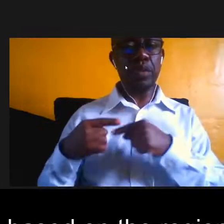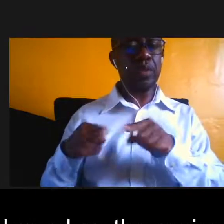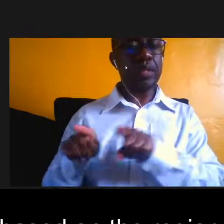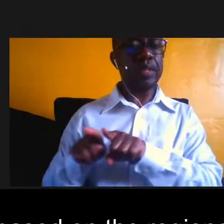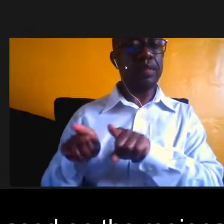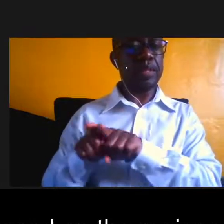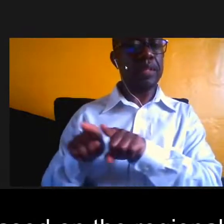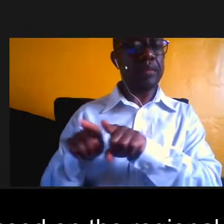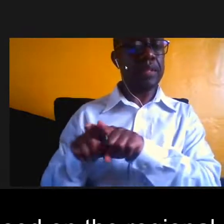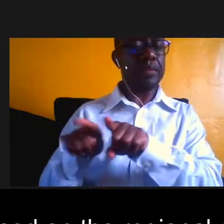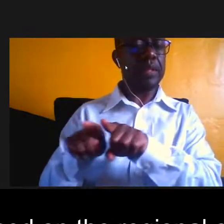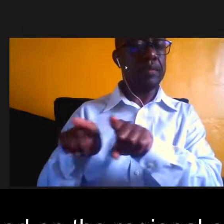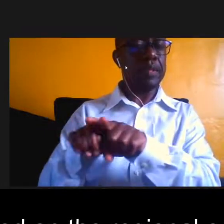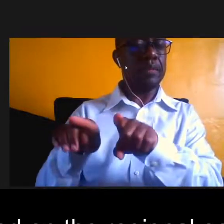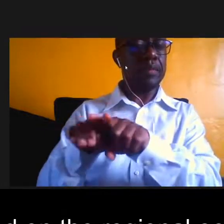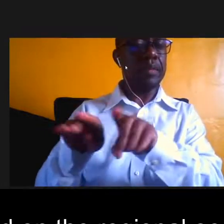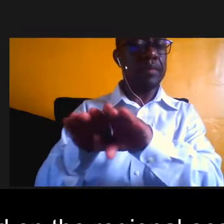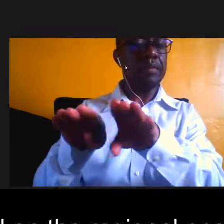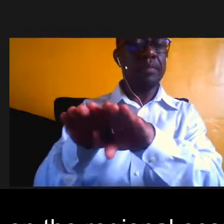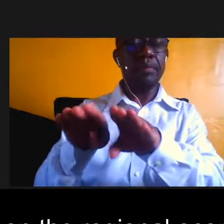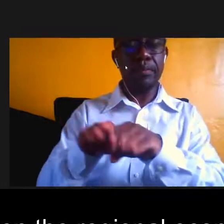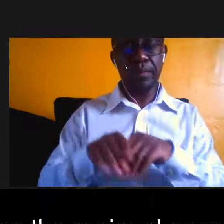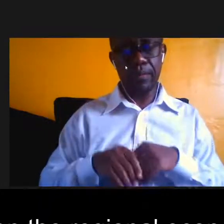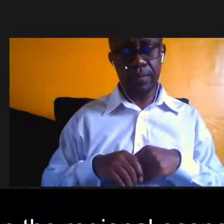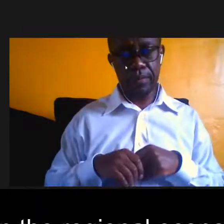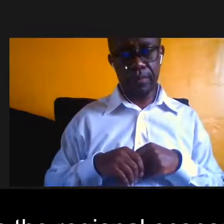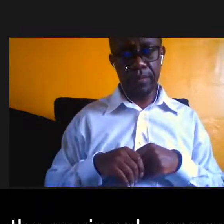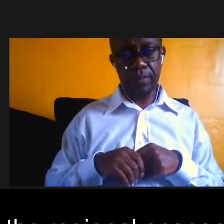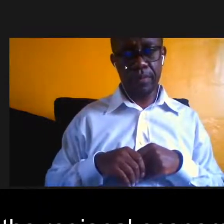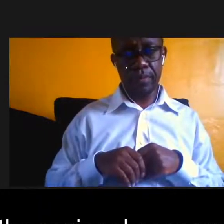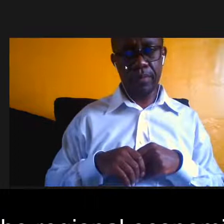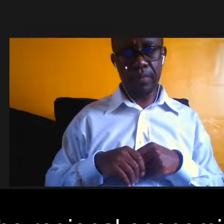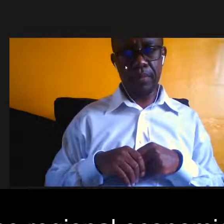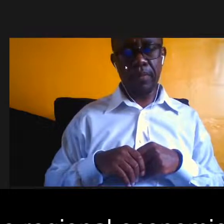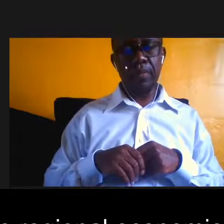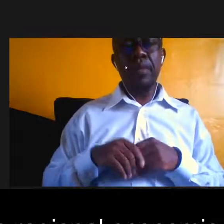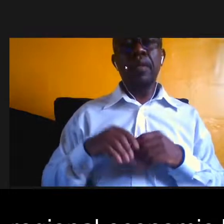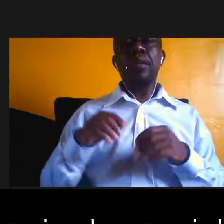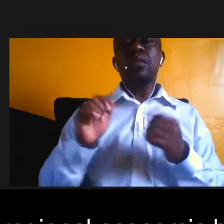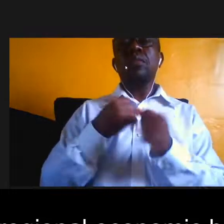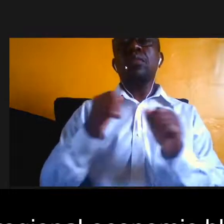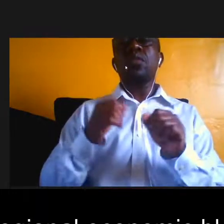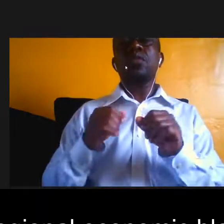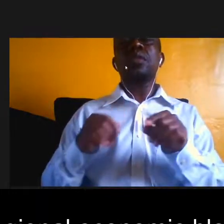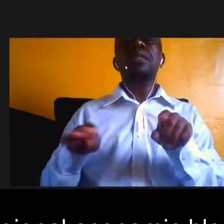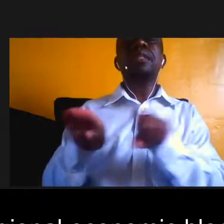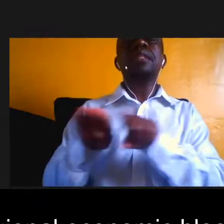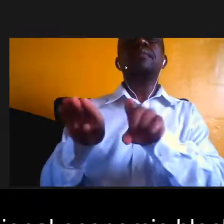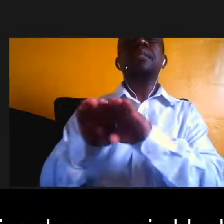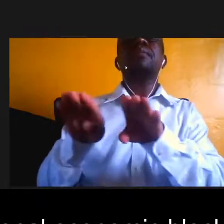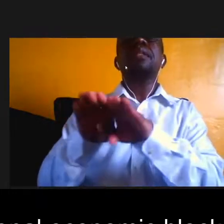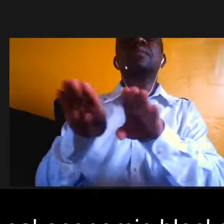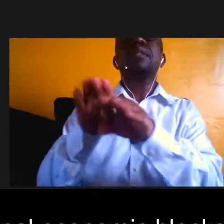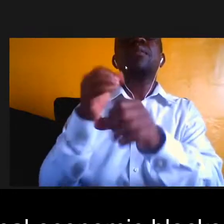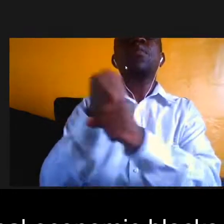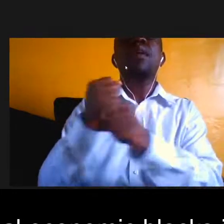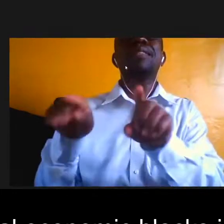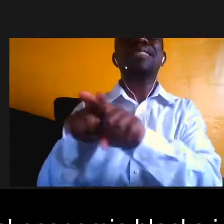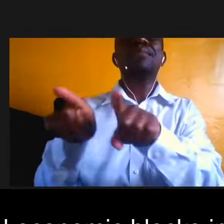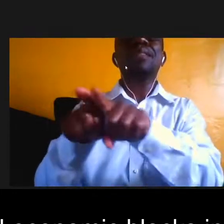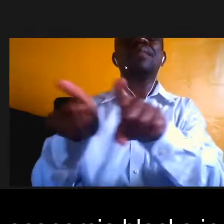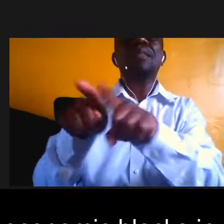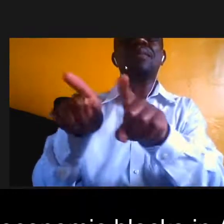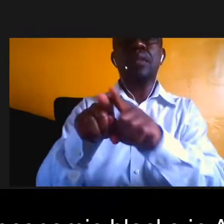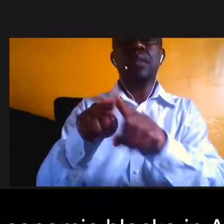operating, and Claire mentioned this earlier on. We cannot continue operating just here, so that we can also be able to